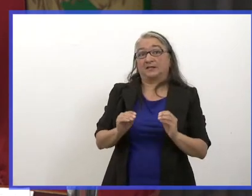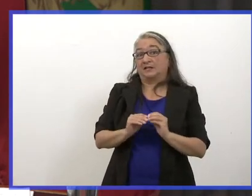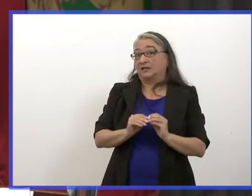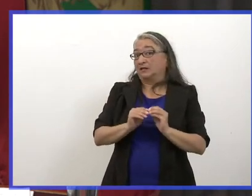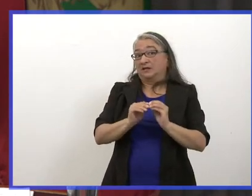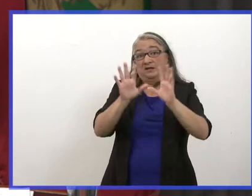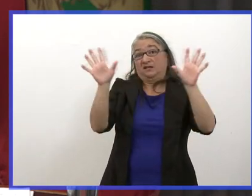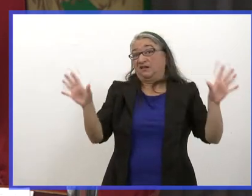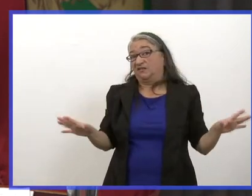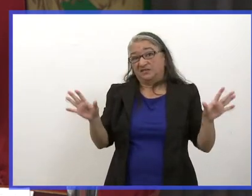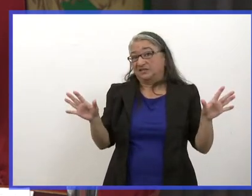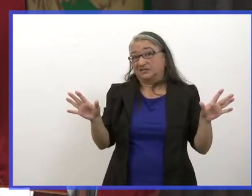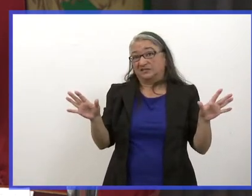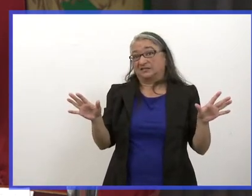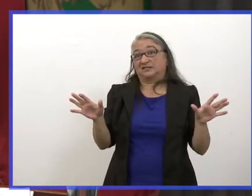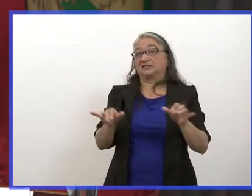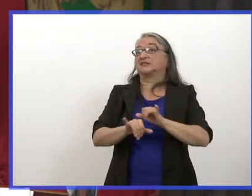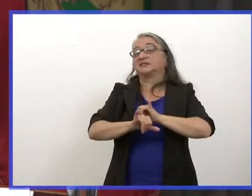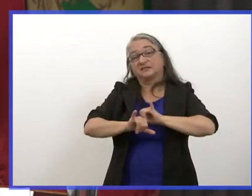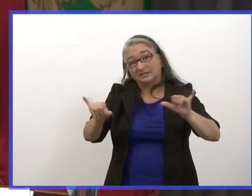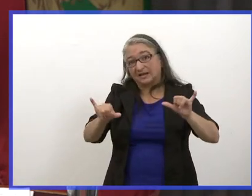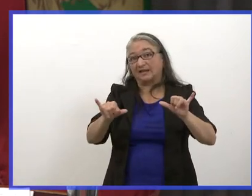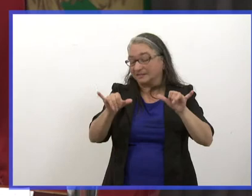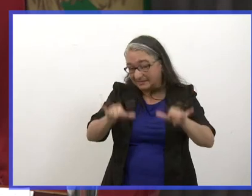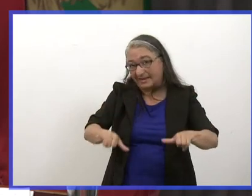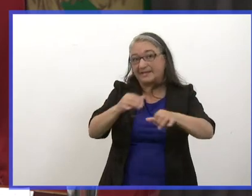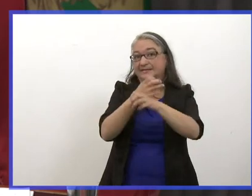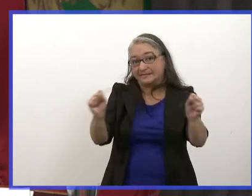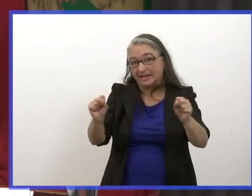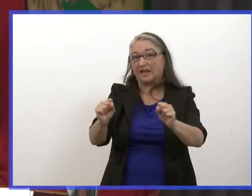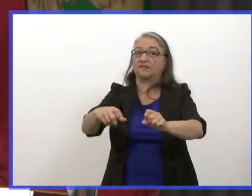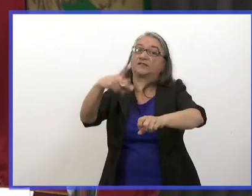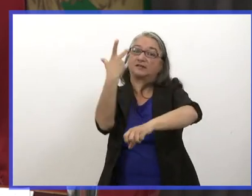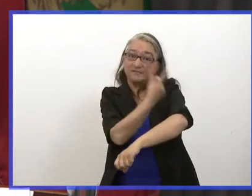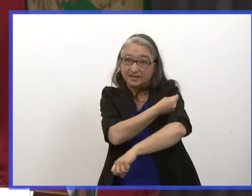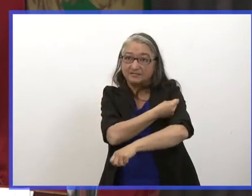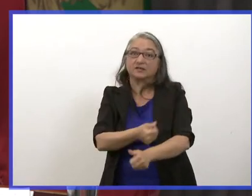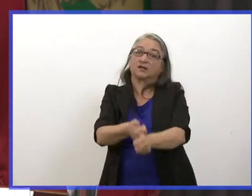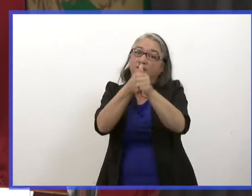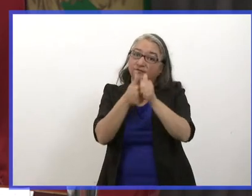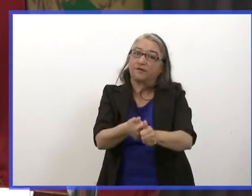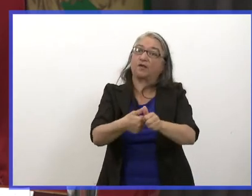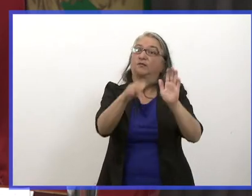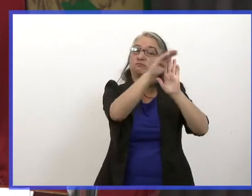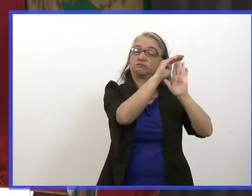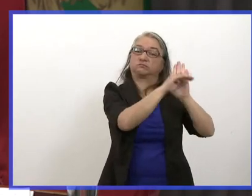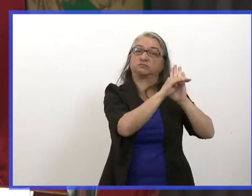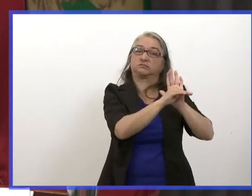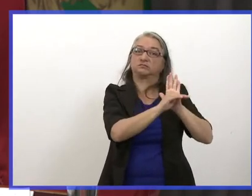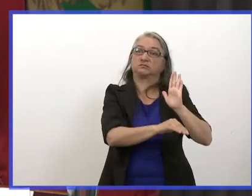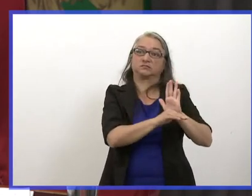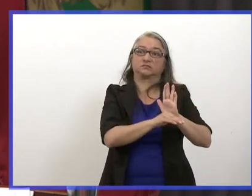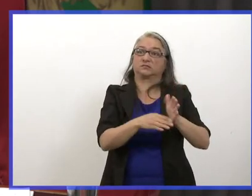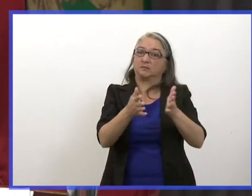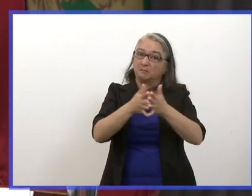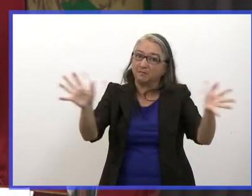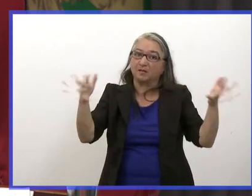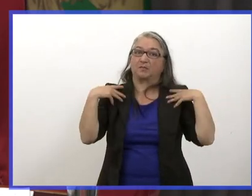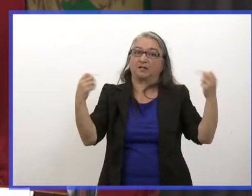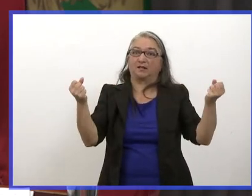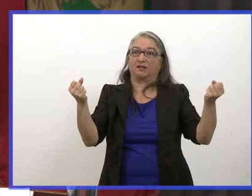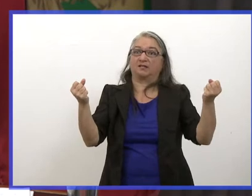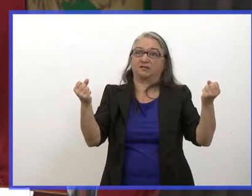here is to stay safe, follow the public health orders, and get a vaccine. And it's so difficult to understand why people can't get that